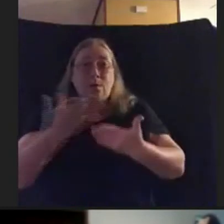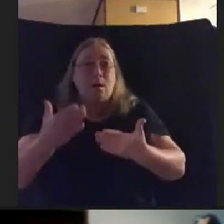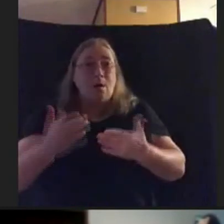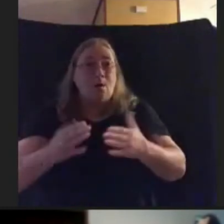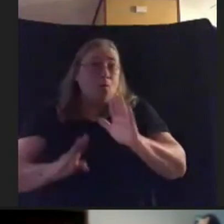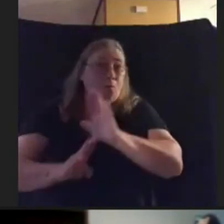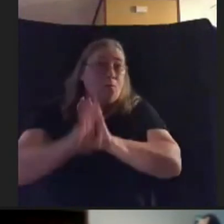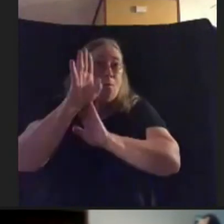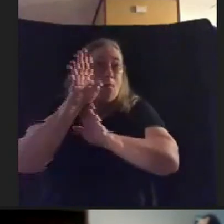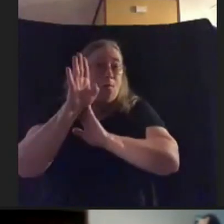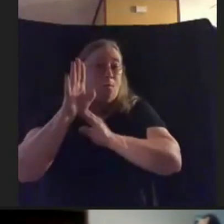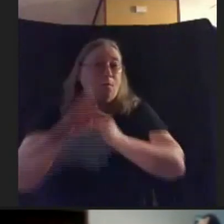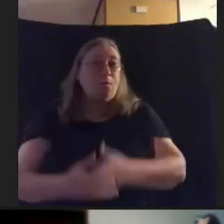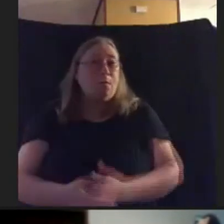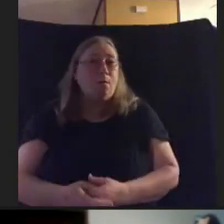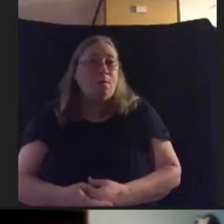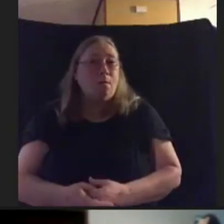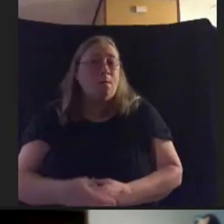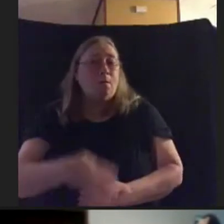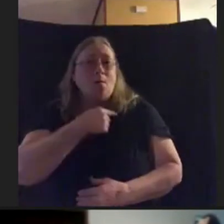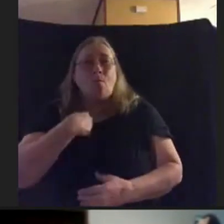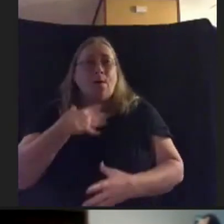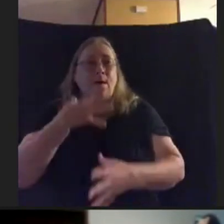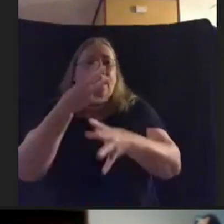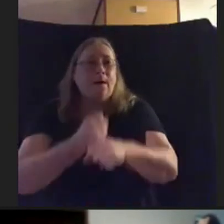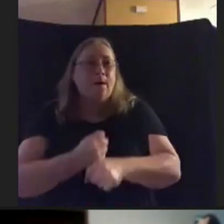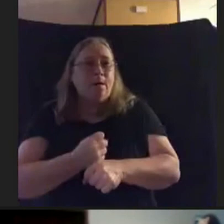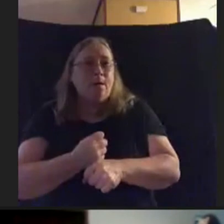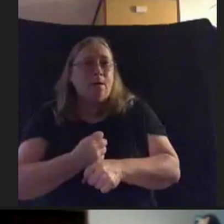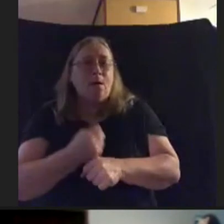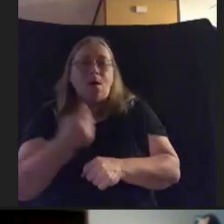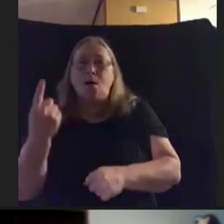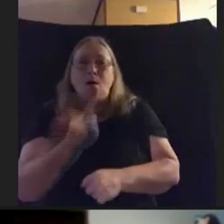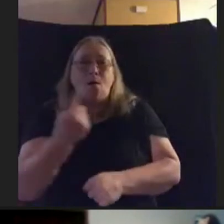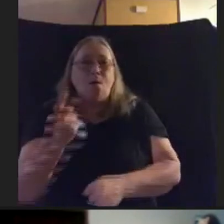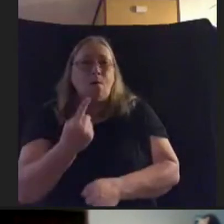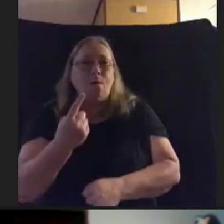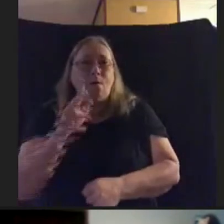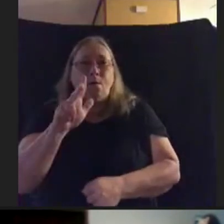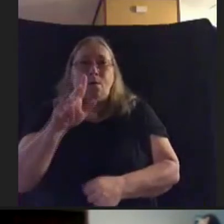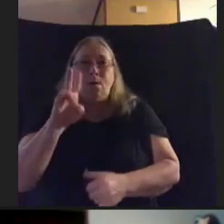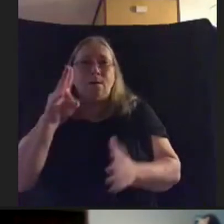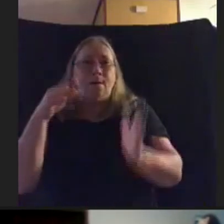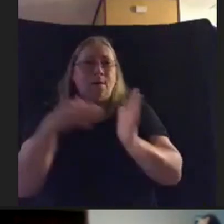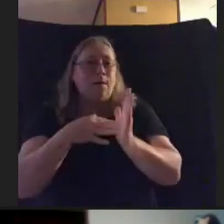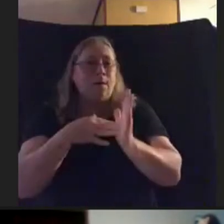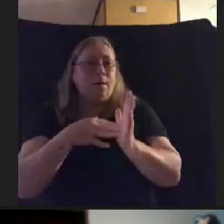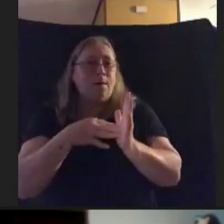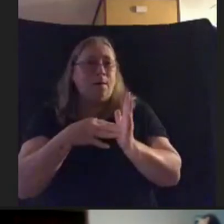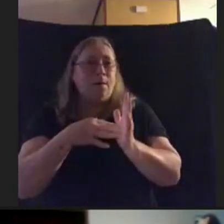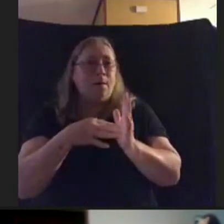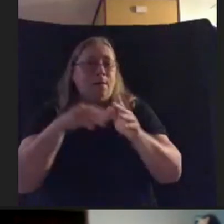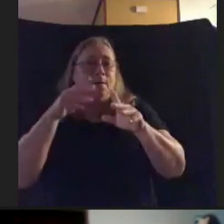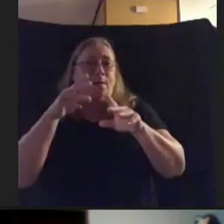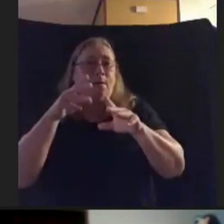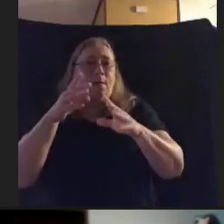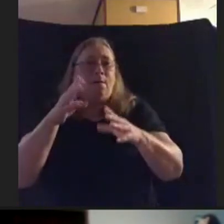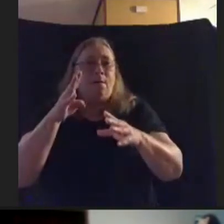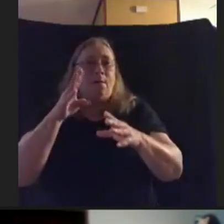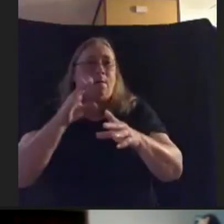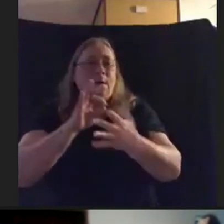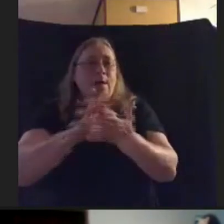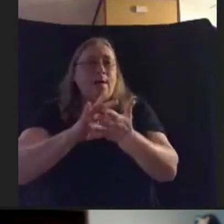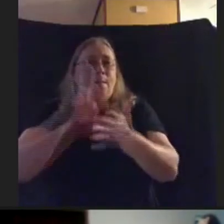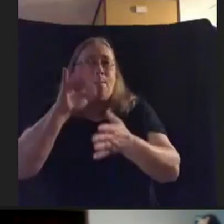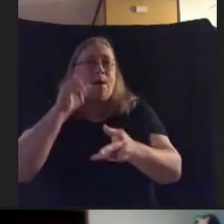we receive, have we always received the 37,000 based on population, or has it increased?